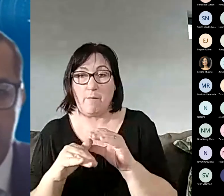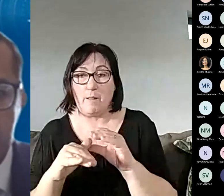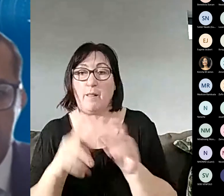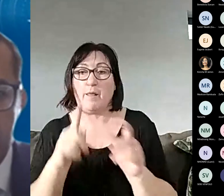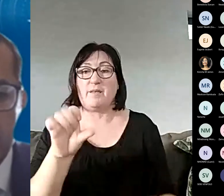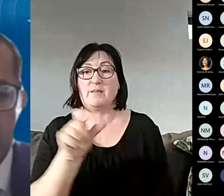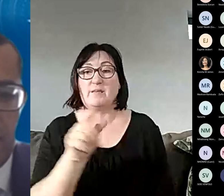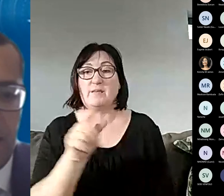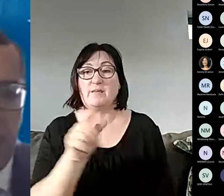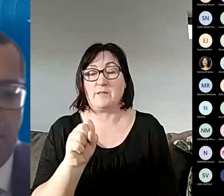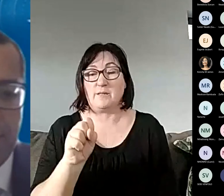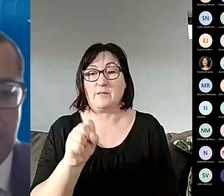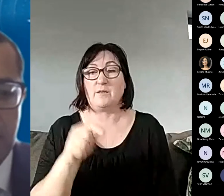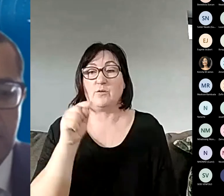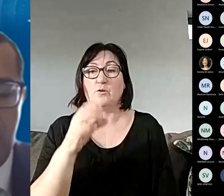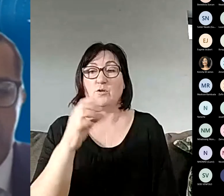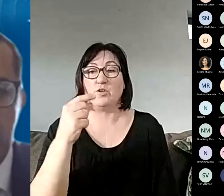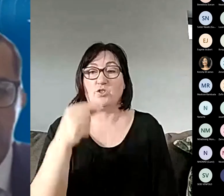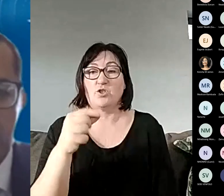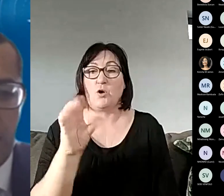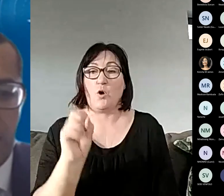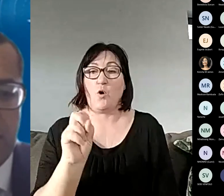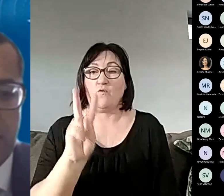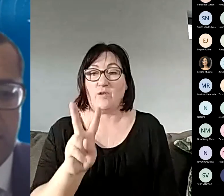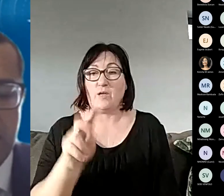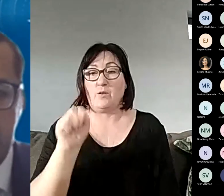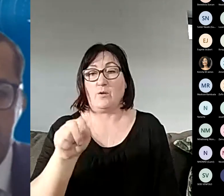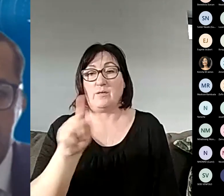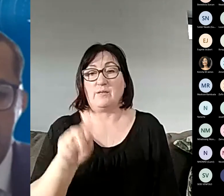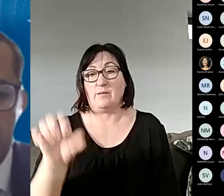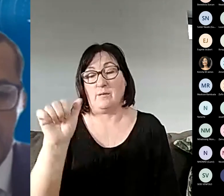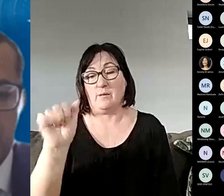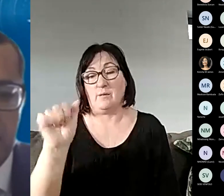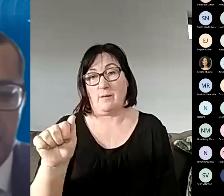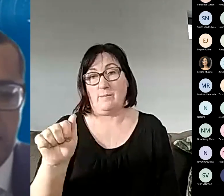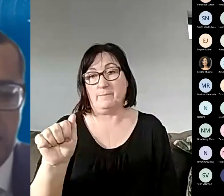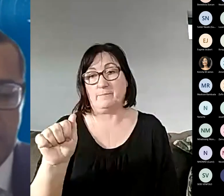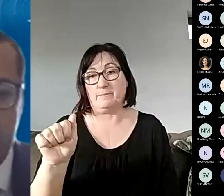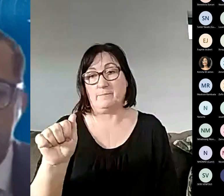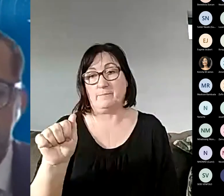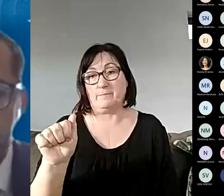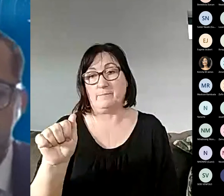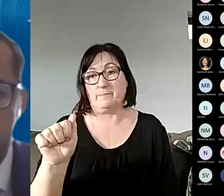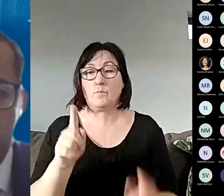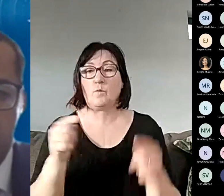contactus@sars.gov.za or dial our contact center at 0800